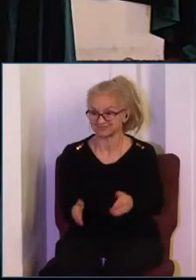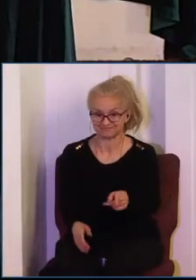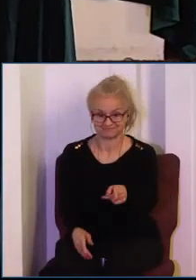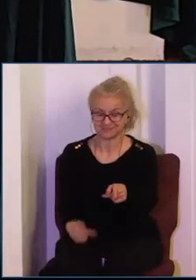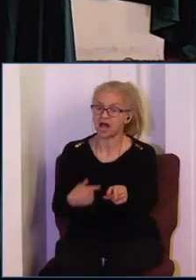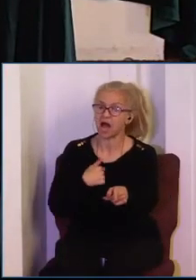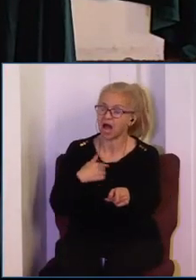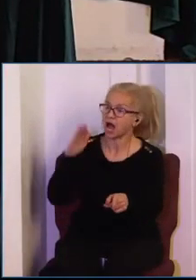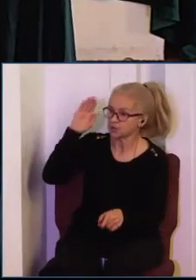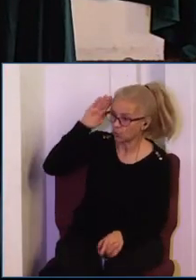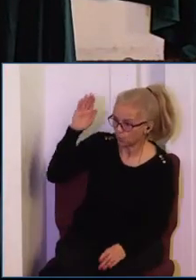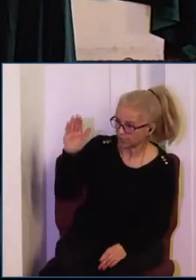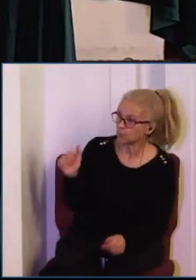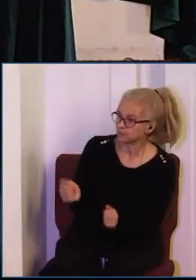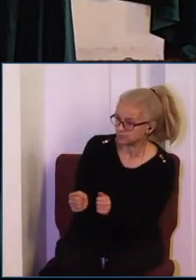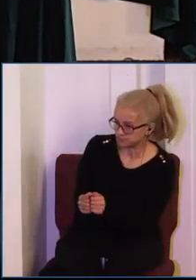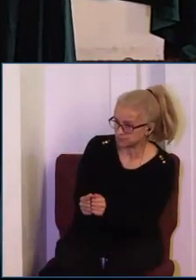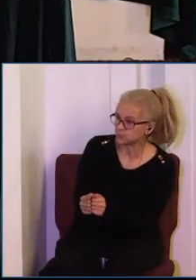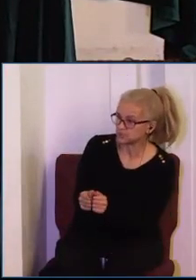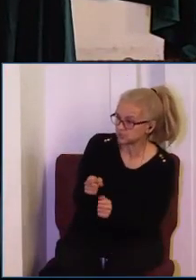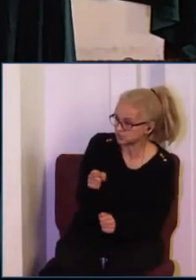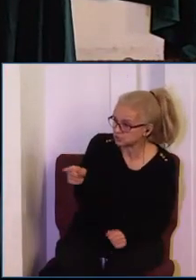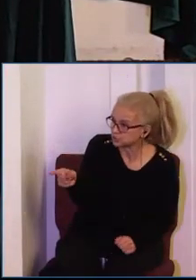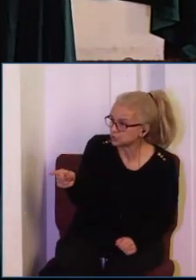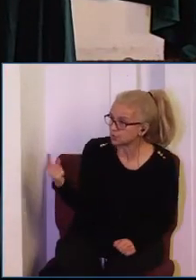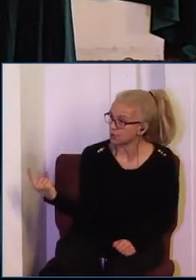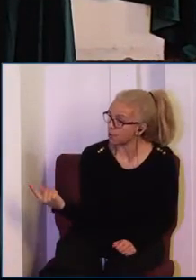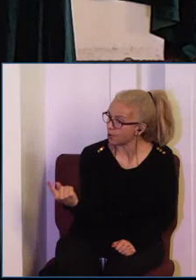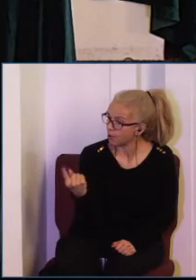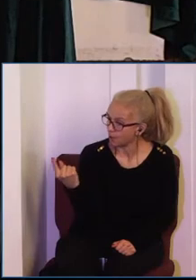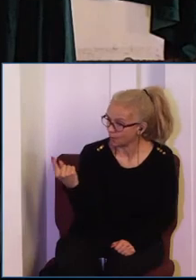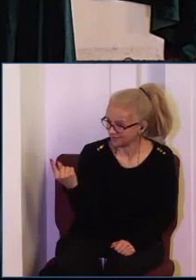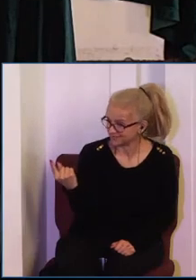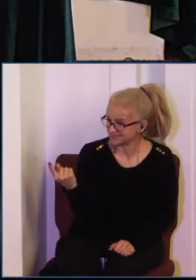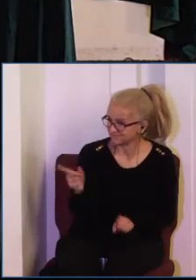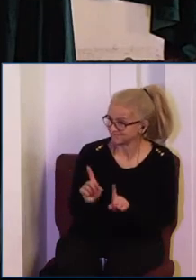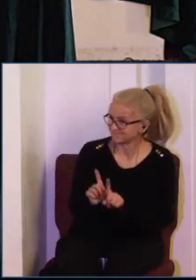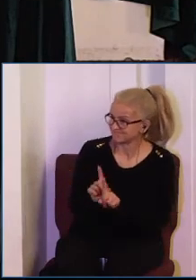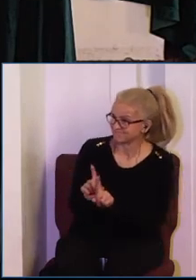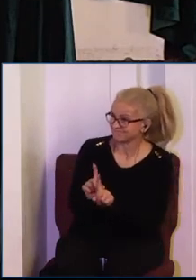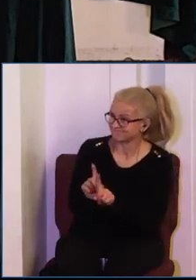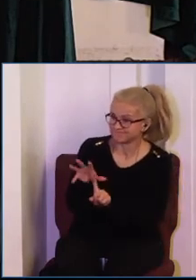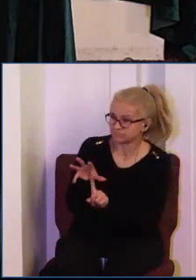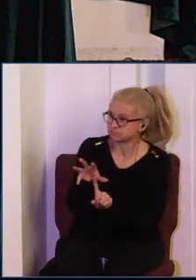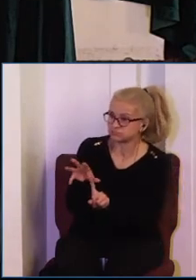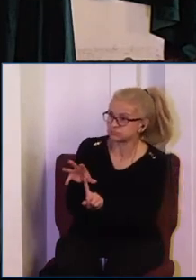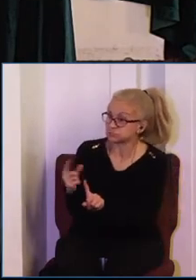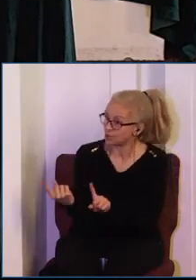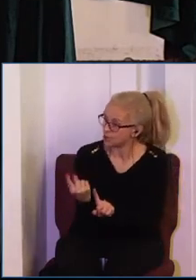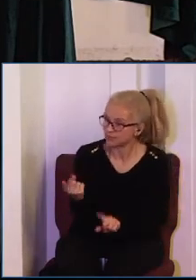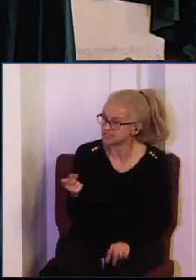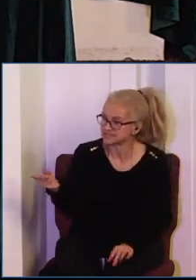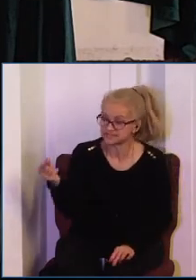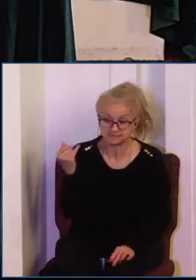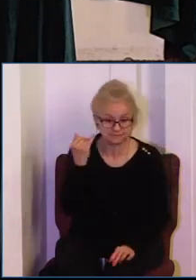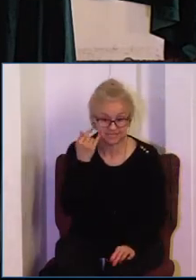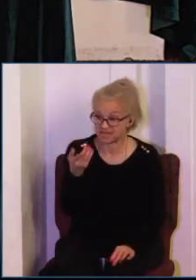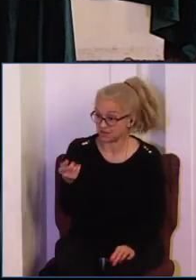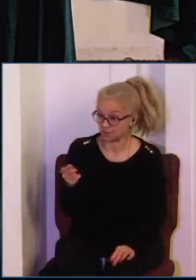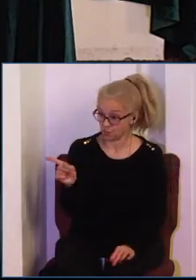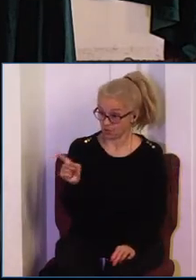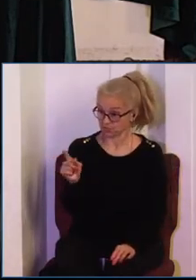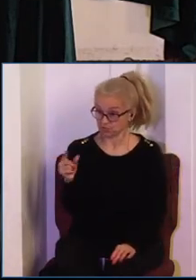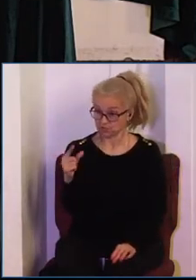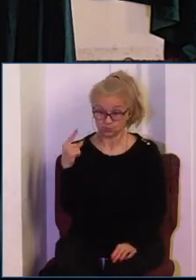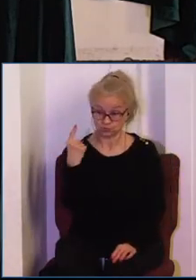I will be with you always. Always. Whither thou goest,